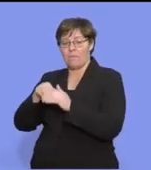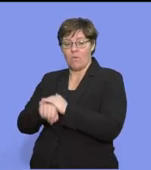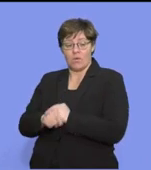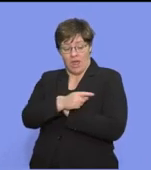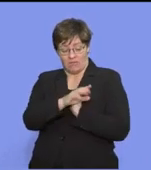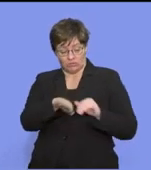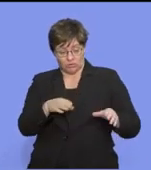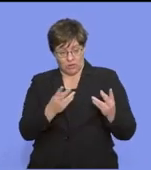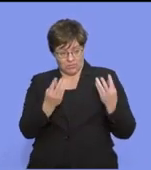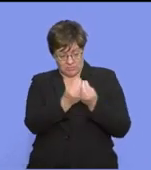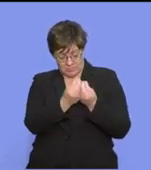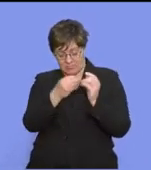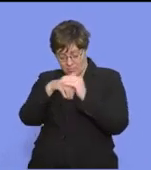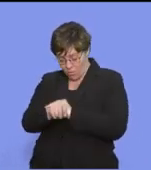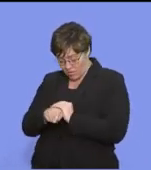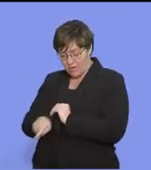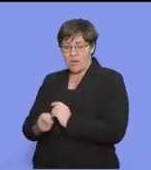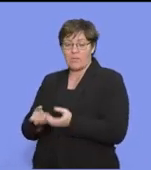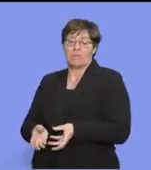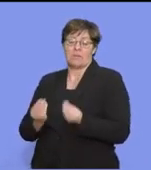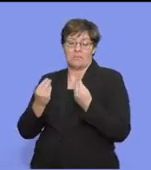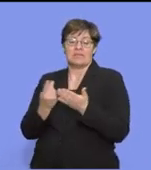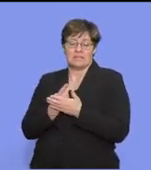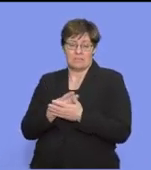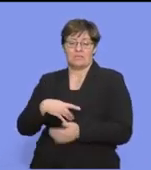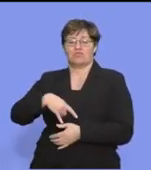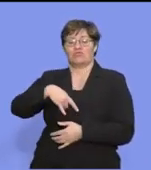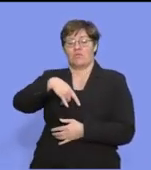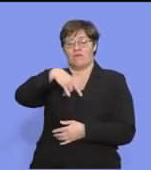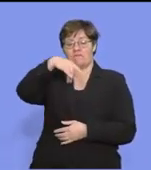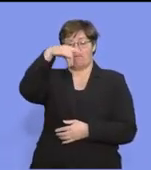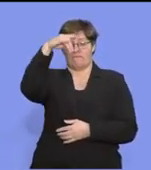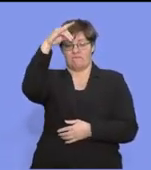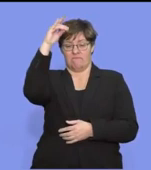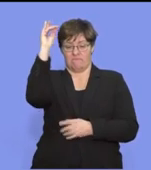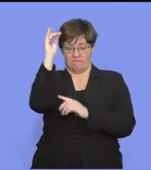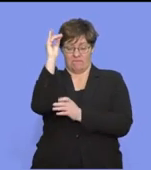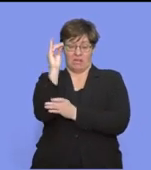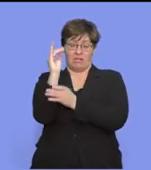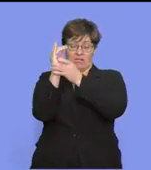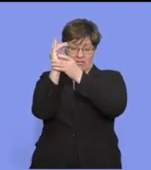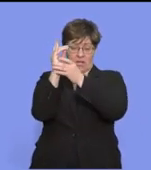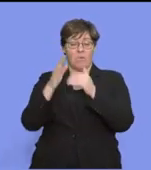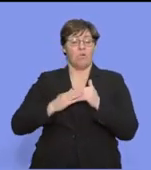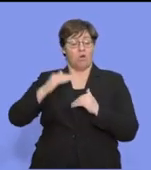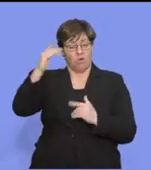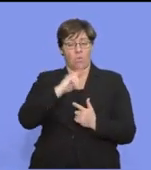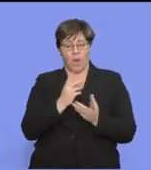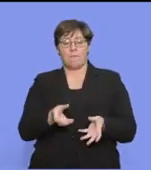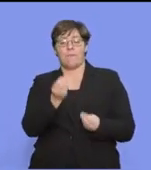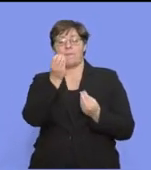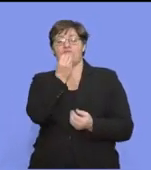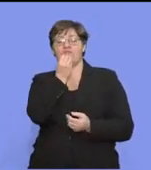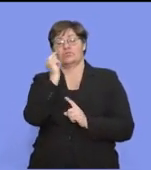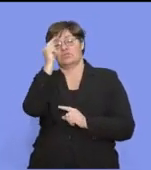offspring. So over a lifetime, the giraffe could develop an elongated neck, allowing it to get much more